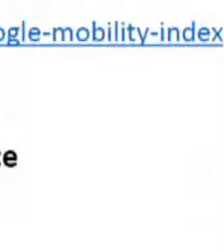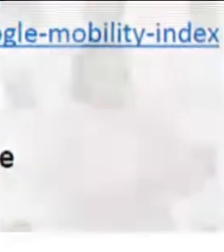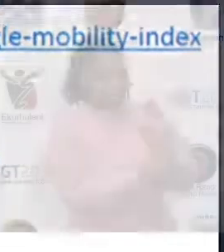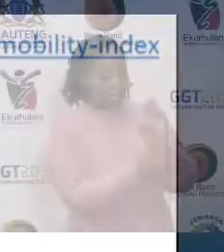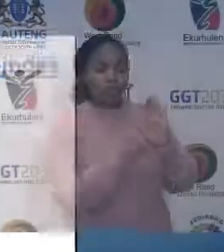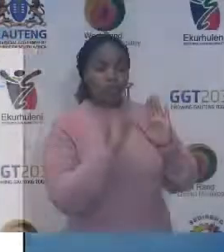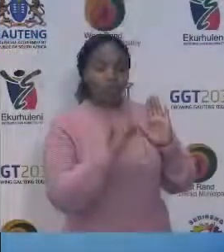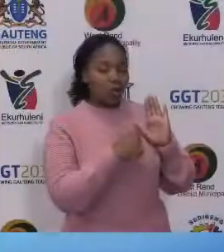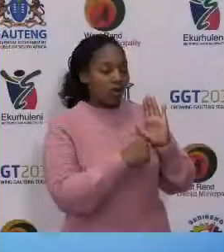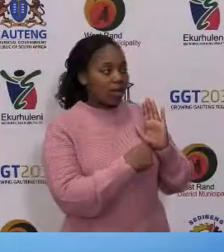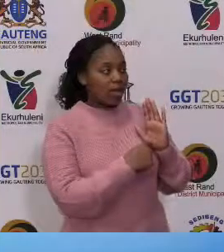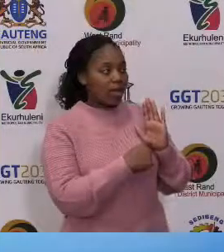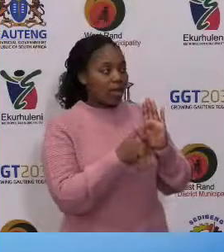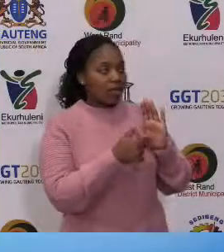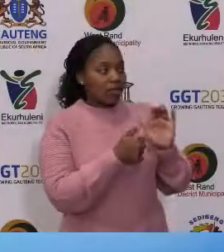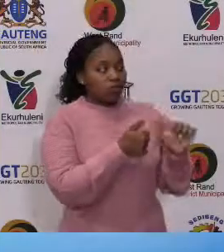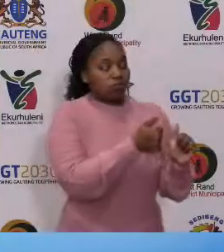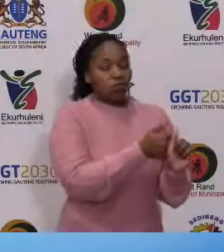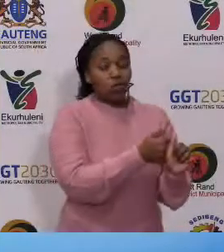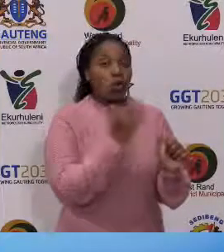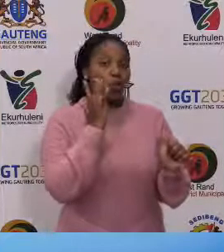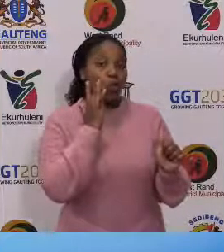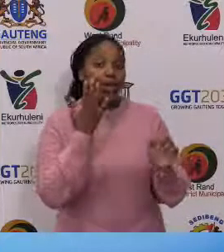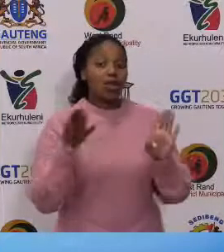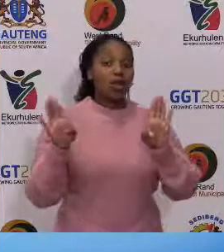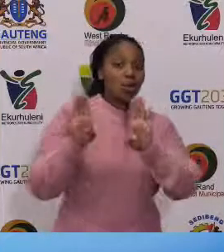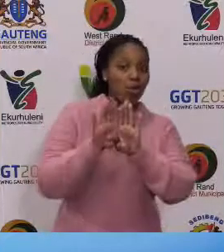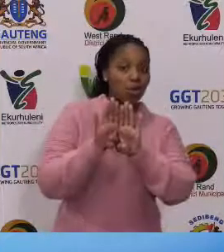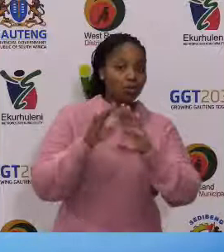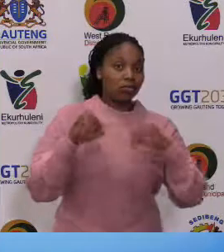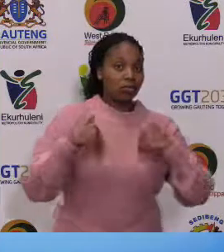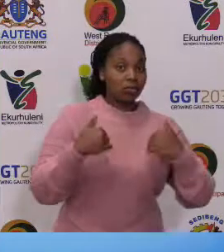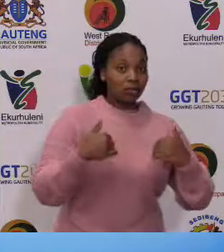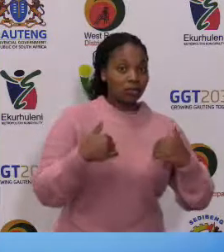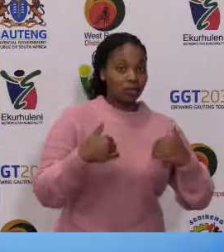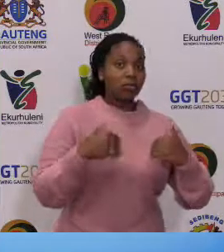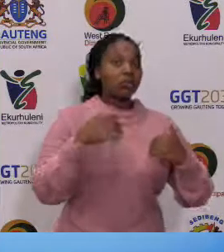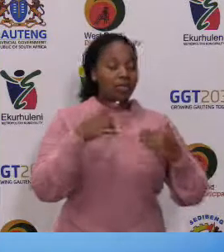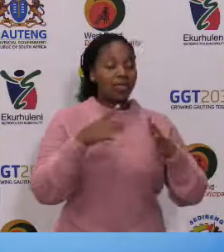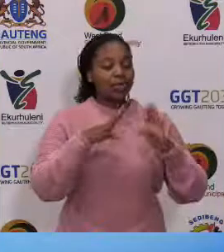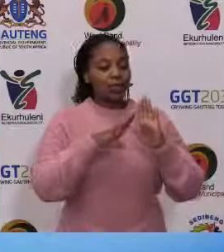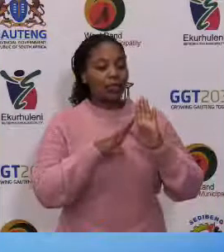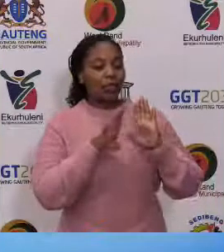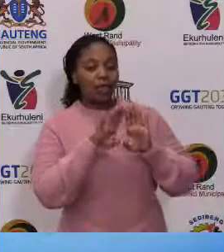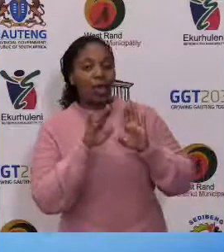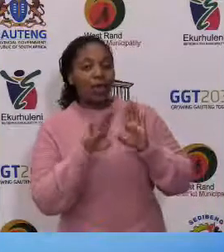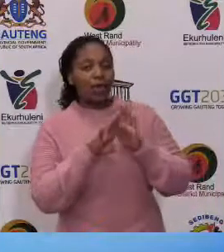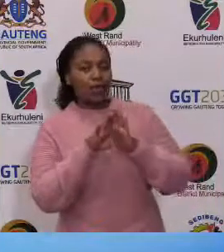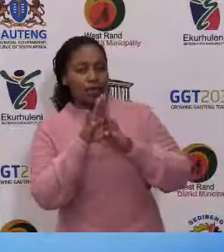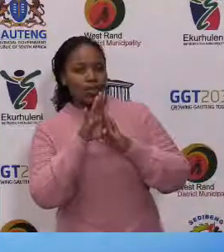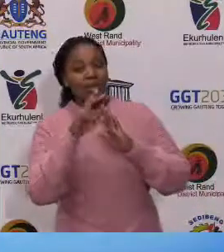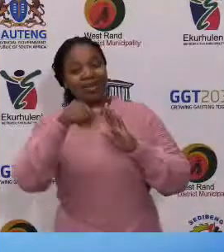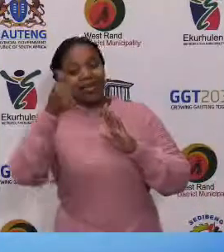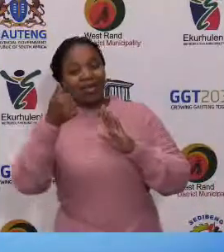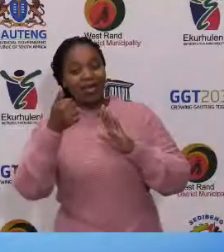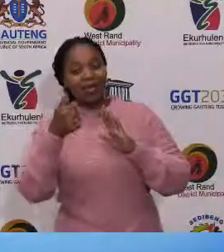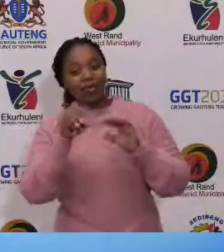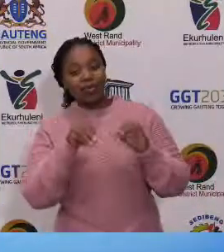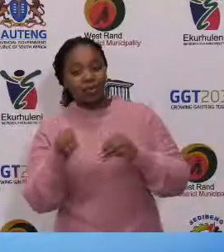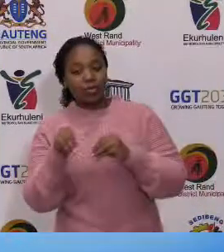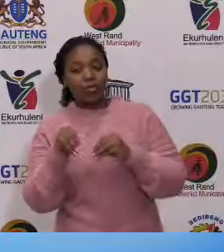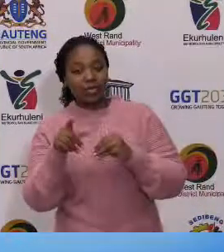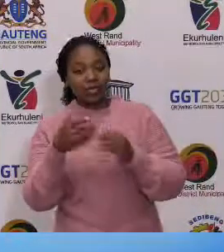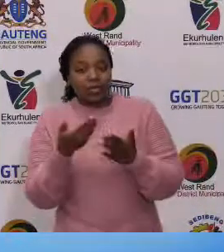that corresponds to when the lockdown was reinstated. Mobility went down, but now the mobility has restored to a level that is very